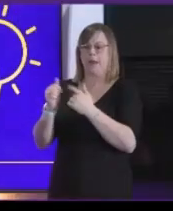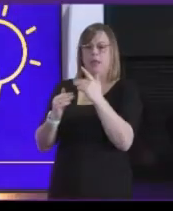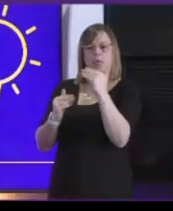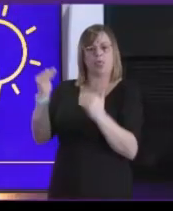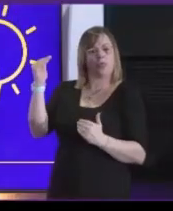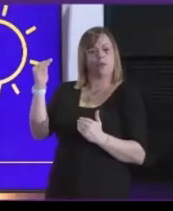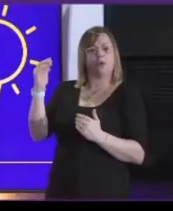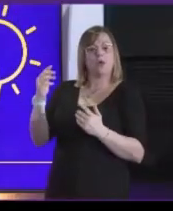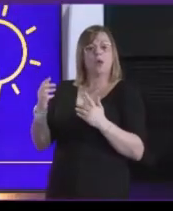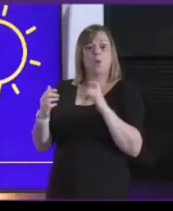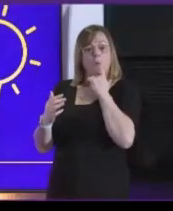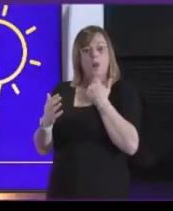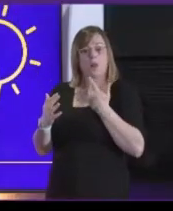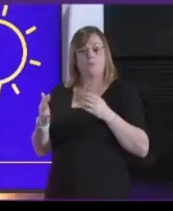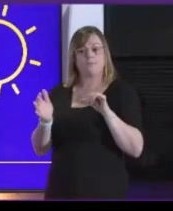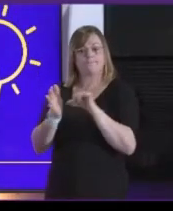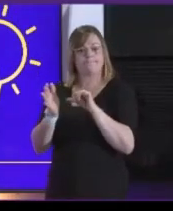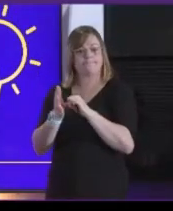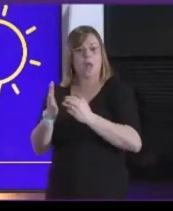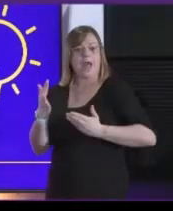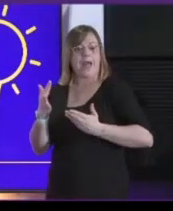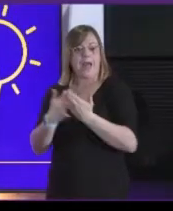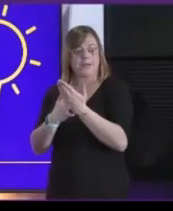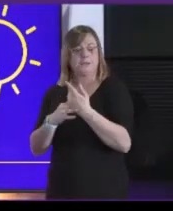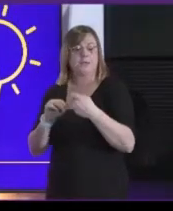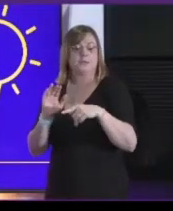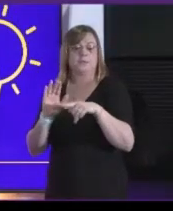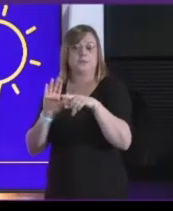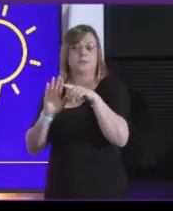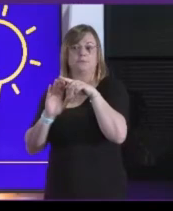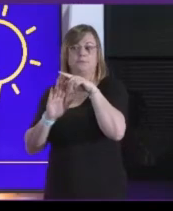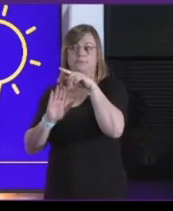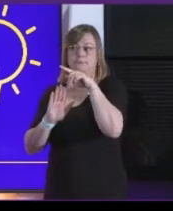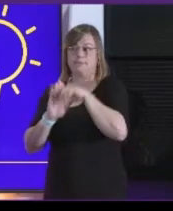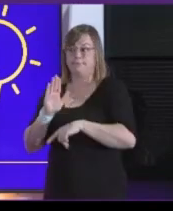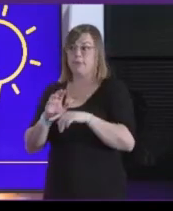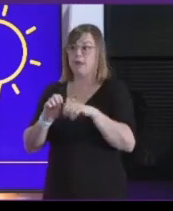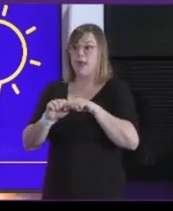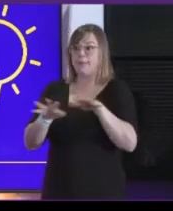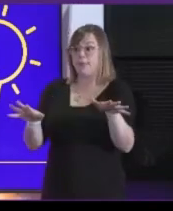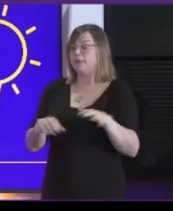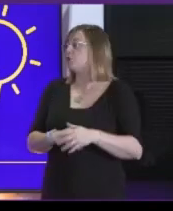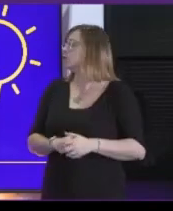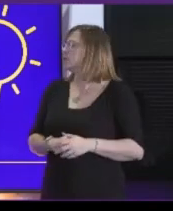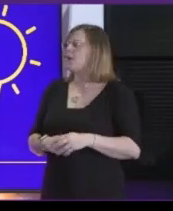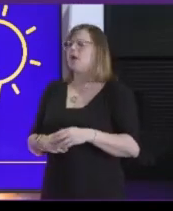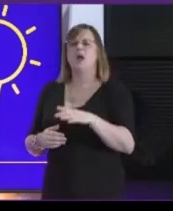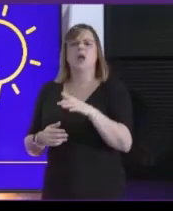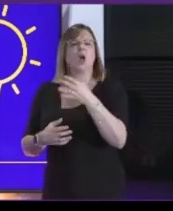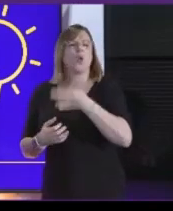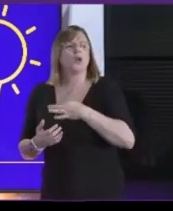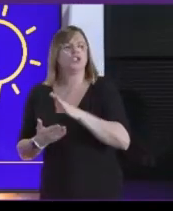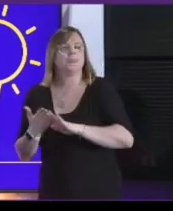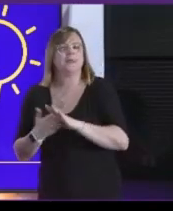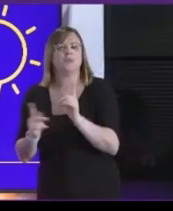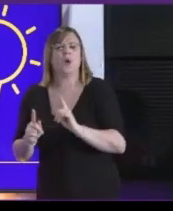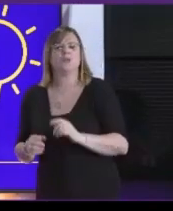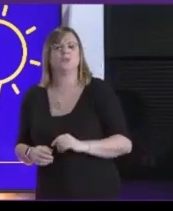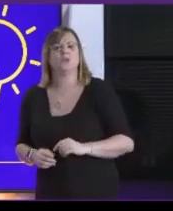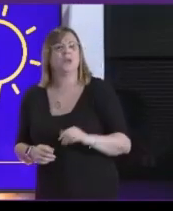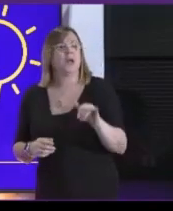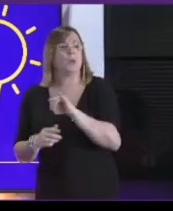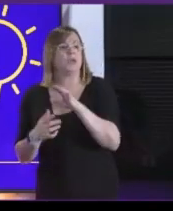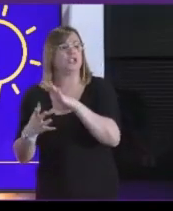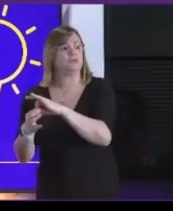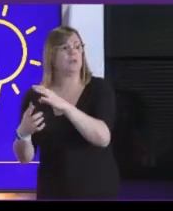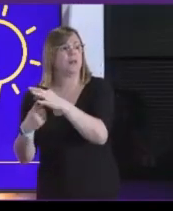or will be a hurdle to the Act's successful implementation? Could you firstly tell me what the question means? And then tell me which bits are